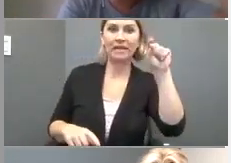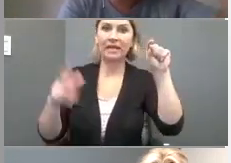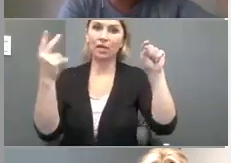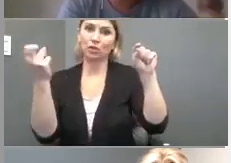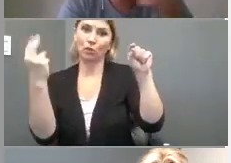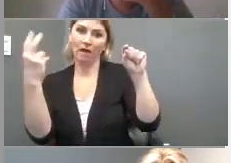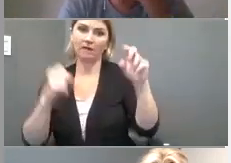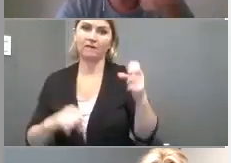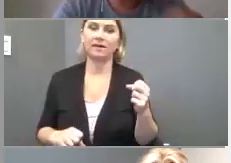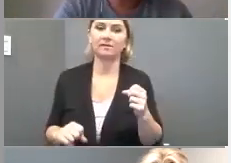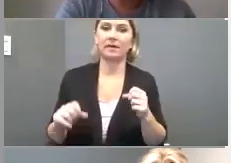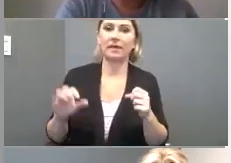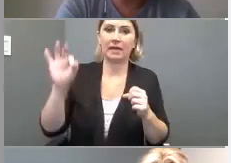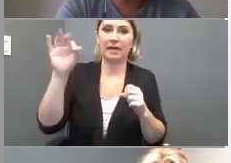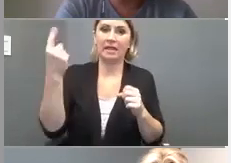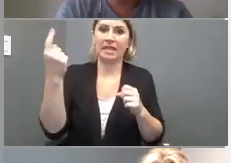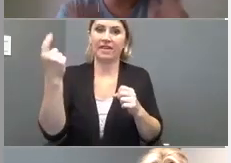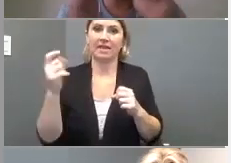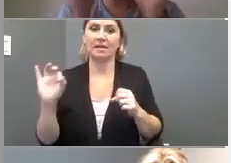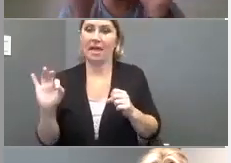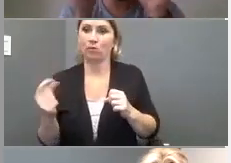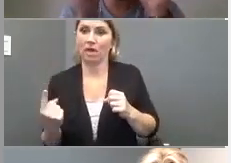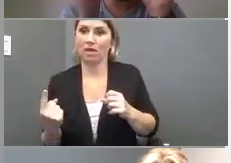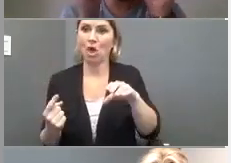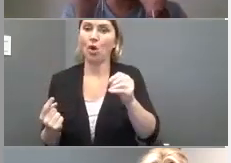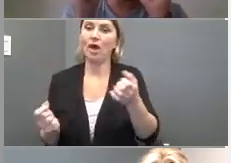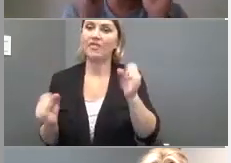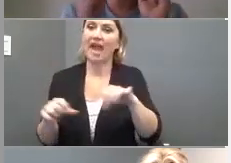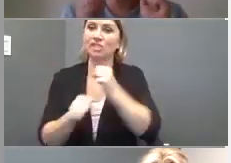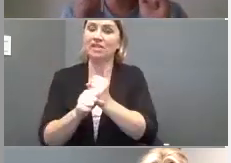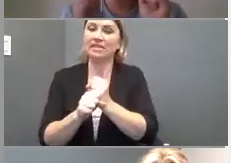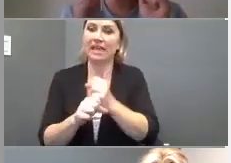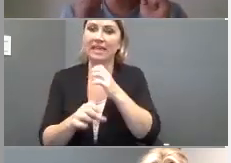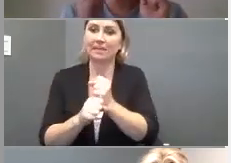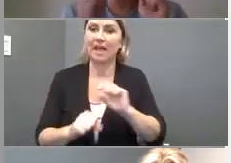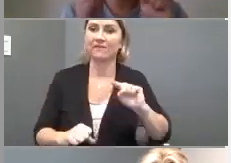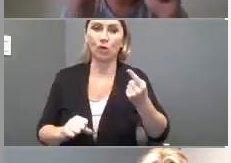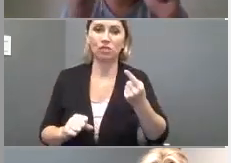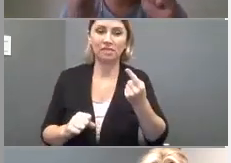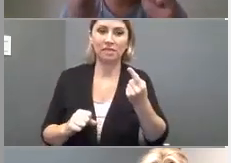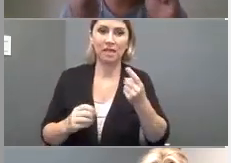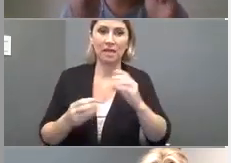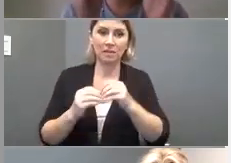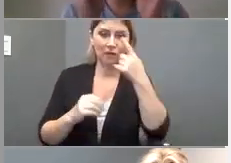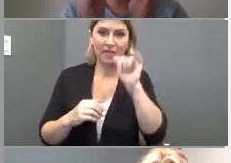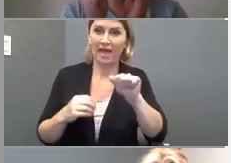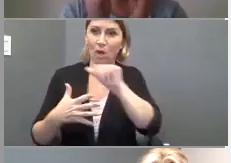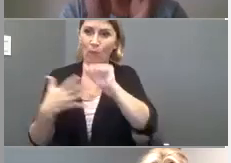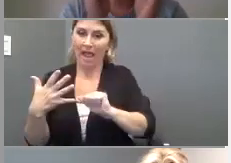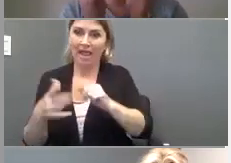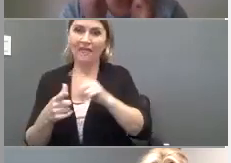12 is sorted, right? So in that case, if I just compare the first two elements of my array, I'm comparing